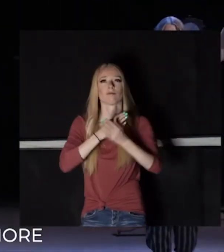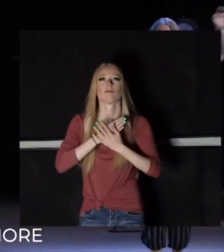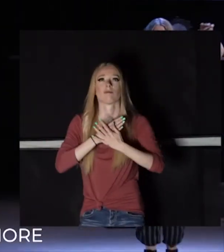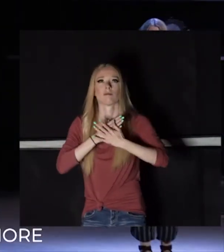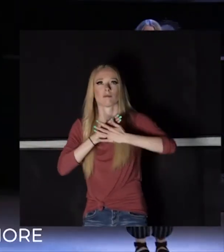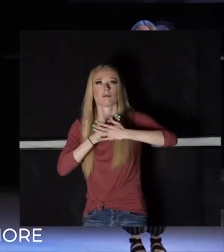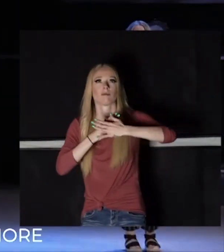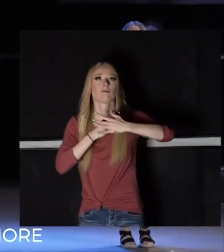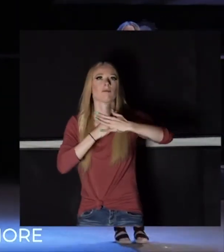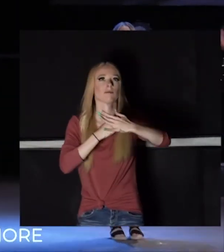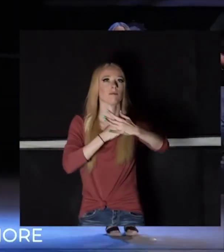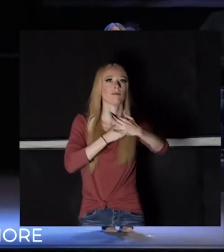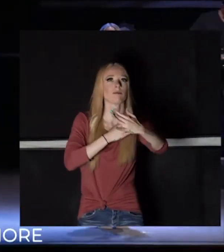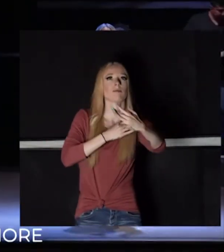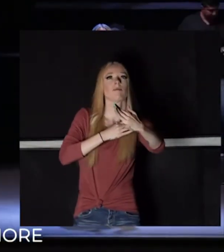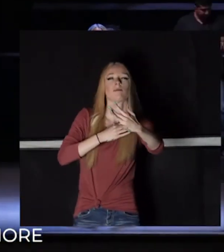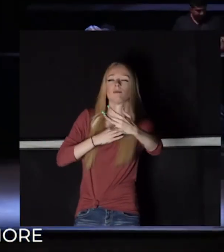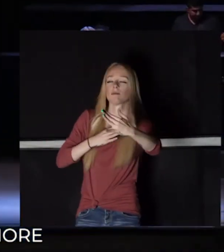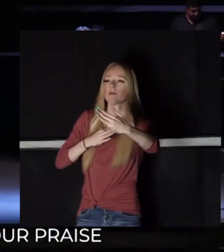name.